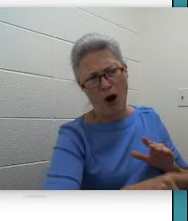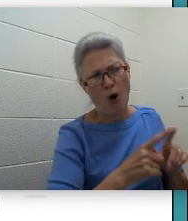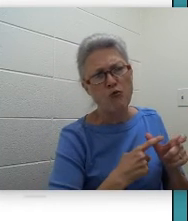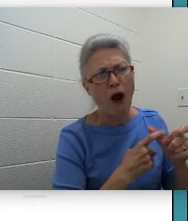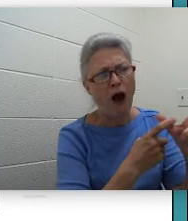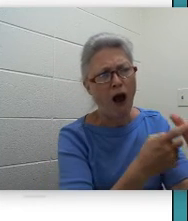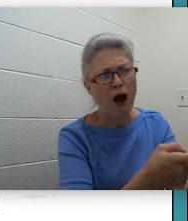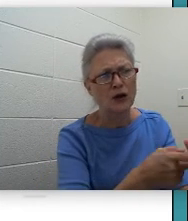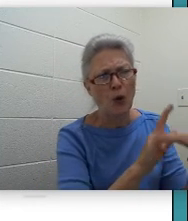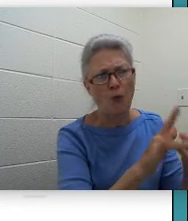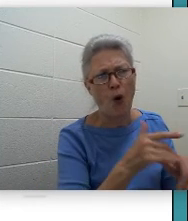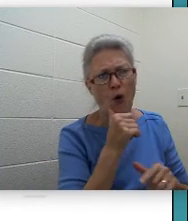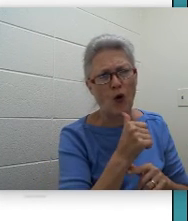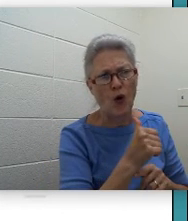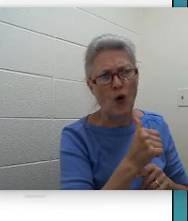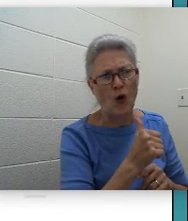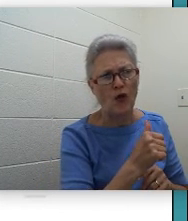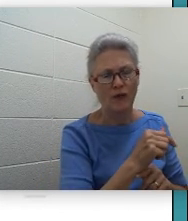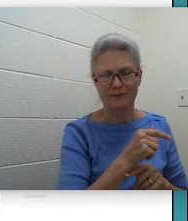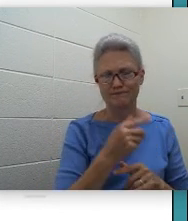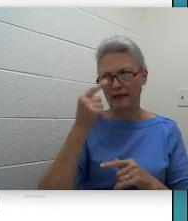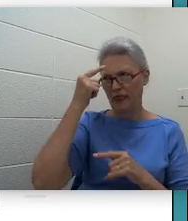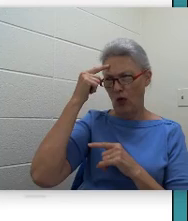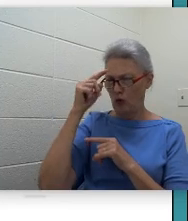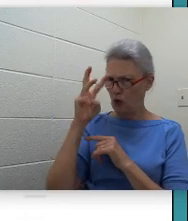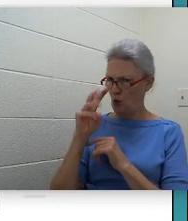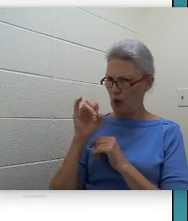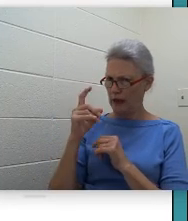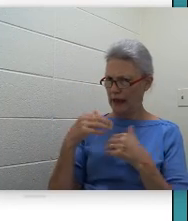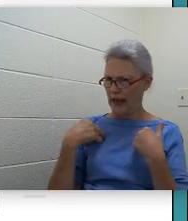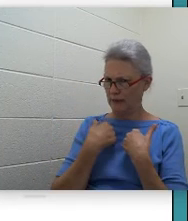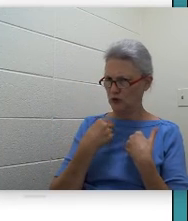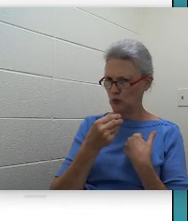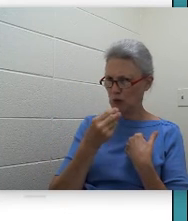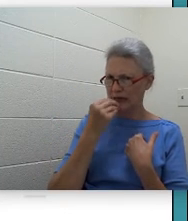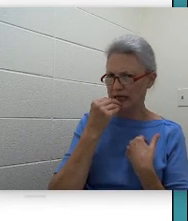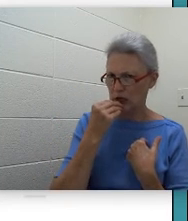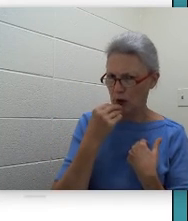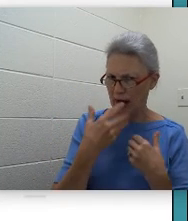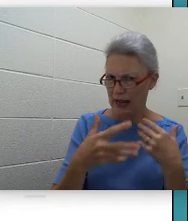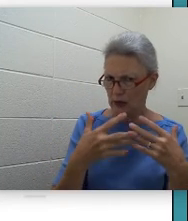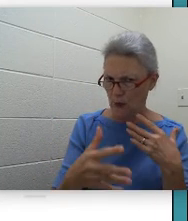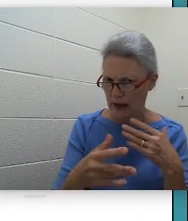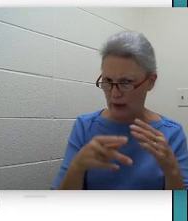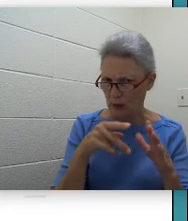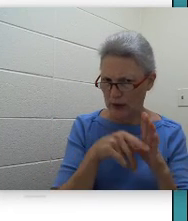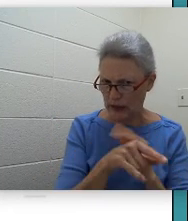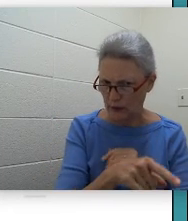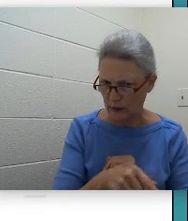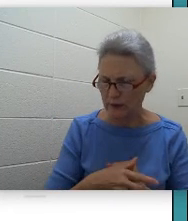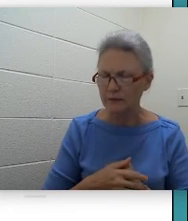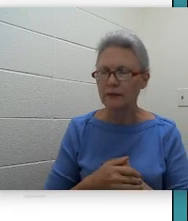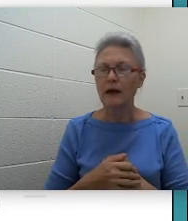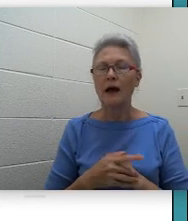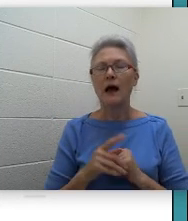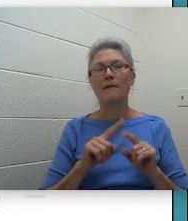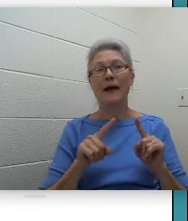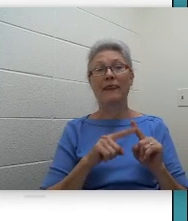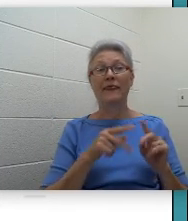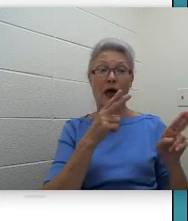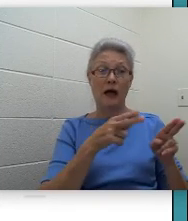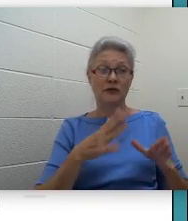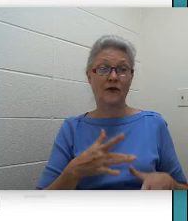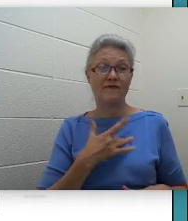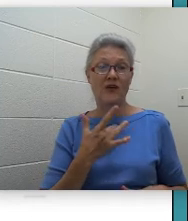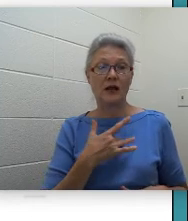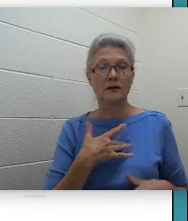He thought, "The wild animals will soon devour you anyway." But still, it was as if a stone had fallen from his